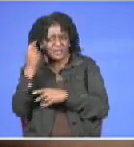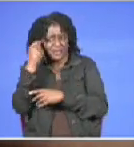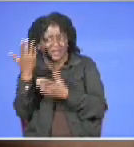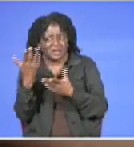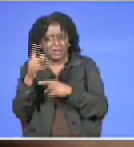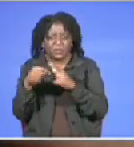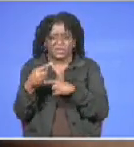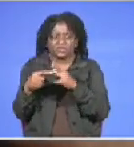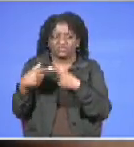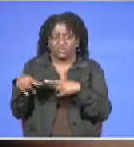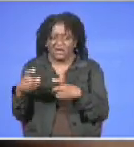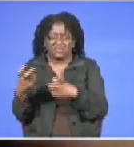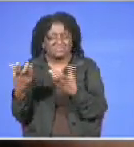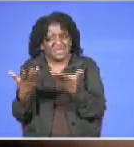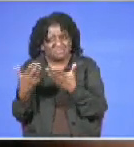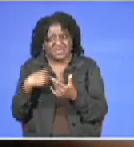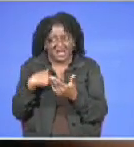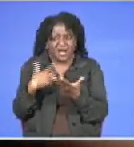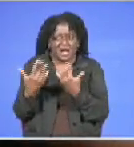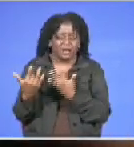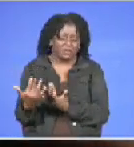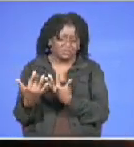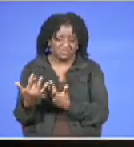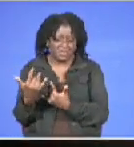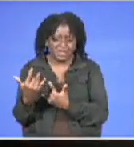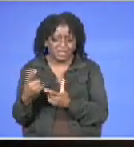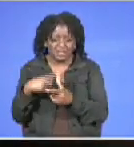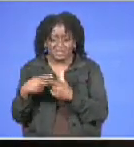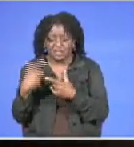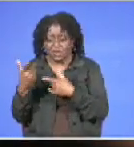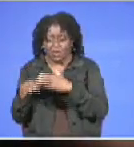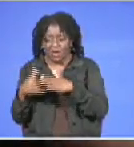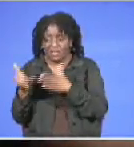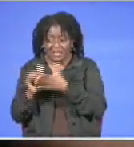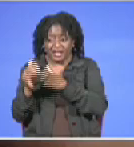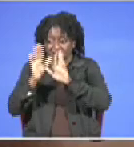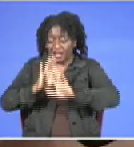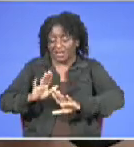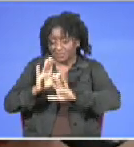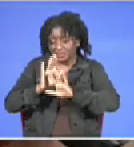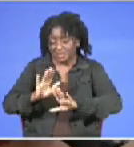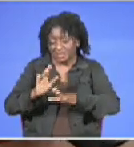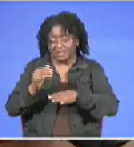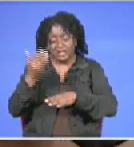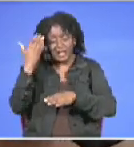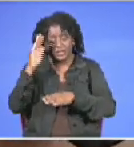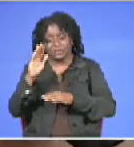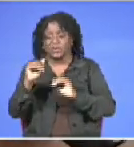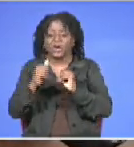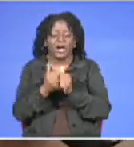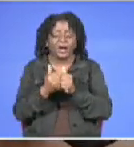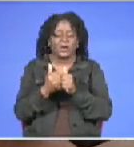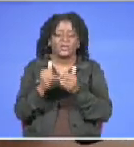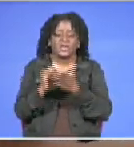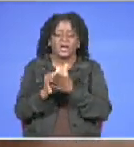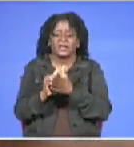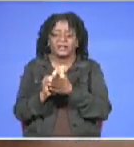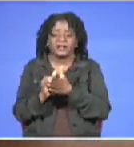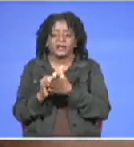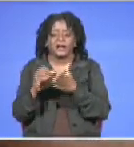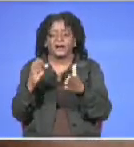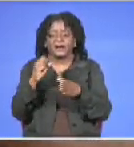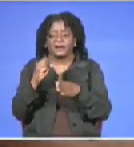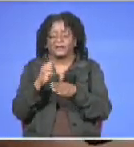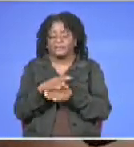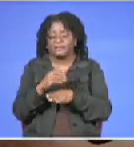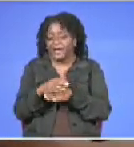you travel, maybe I'll hold off until that all settles. I don't know how that will affect how people book vacations. I don't know if